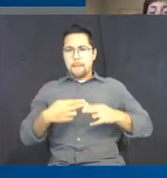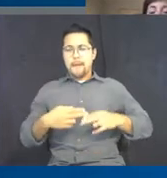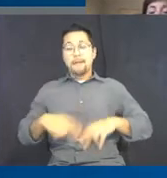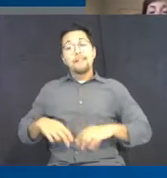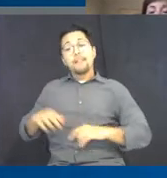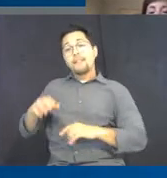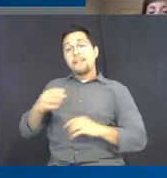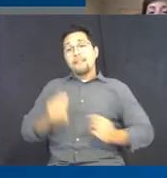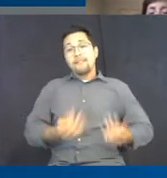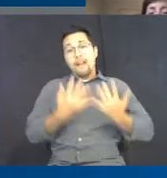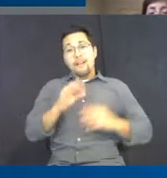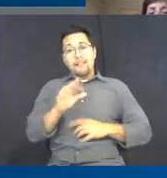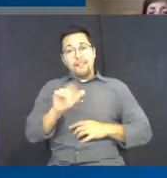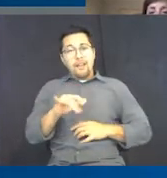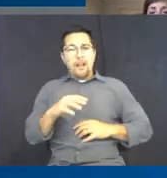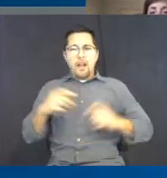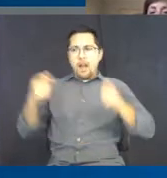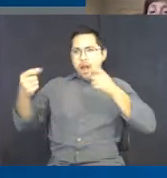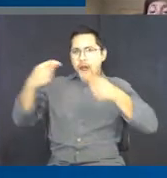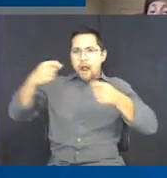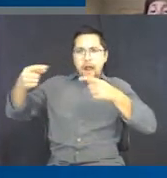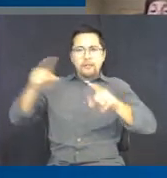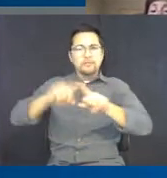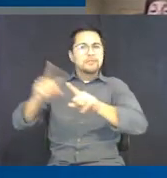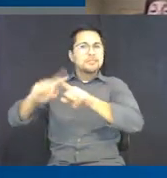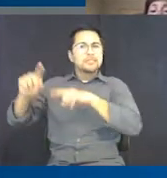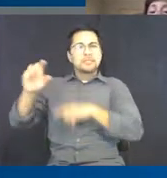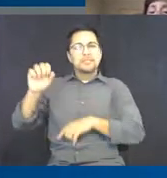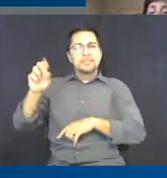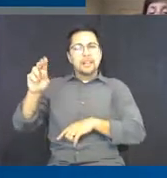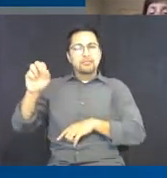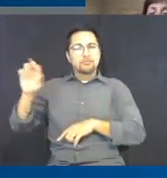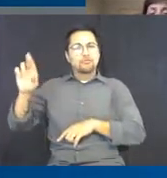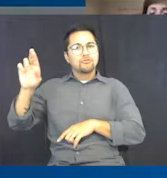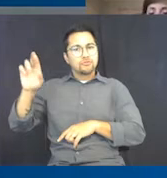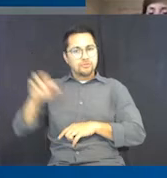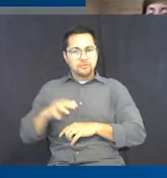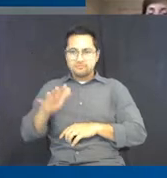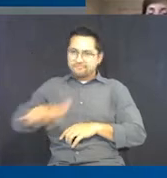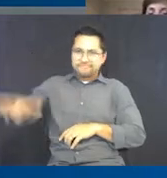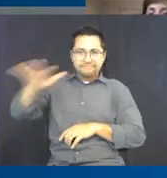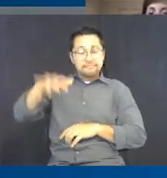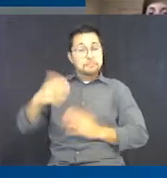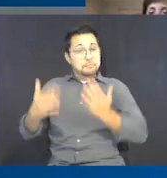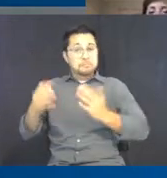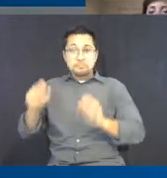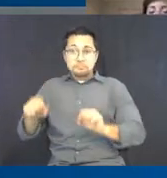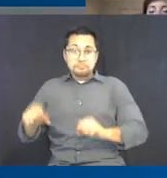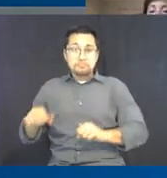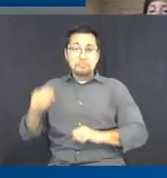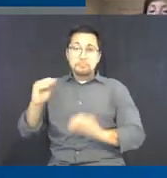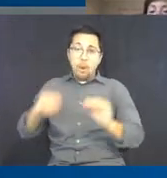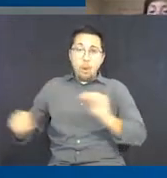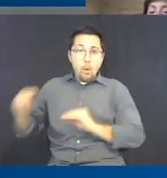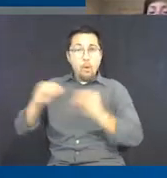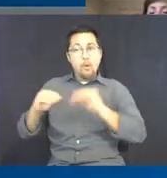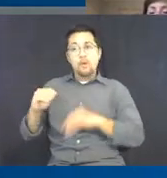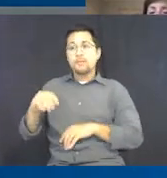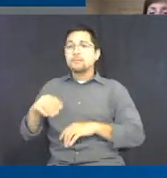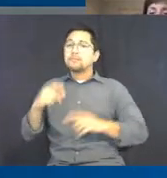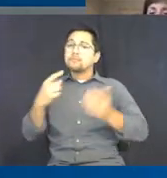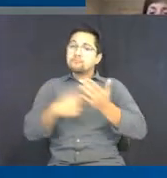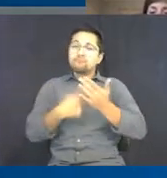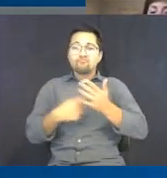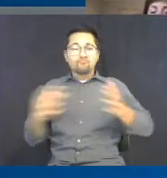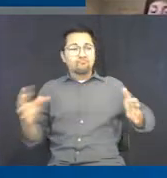So a way that you could customize that technology is if the stove is turned on for 30 minutes and there's no motion detected